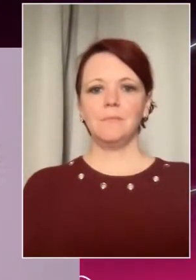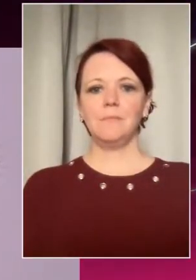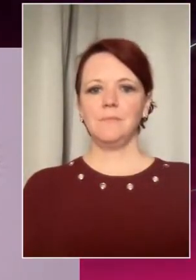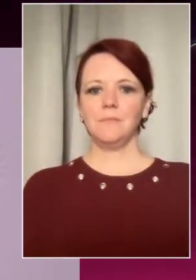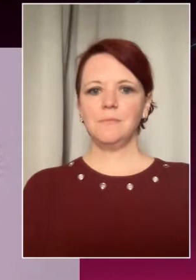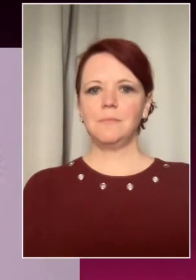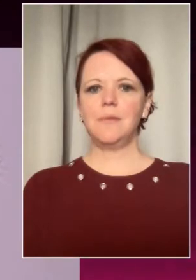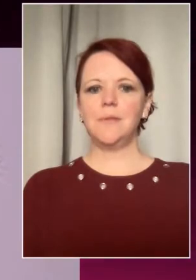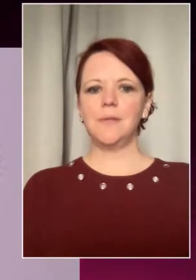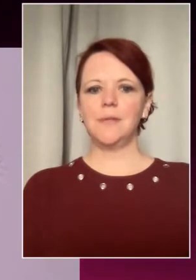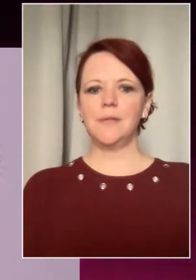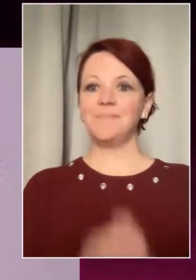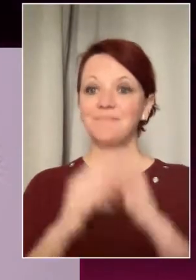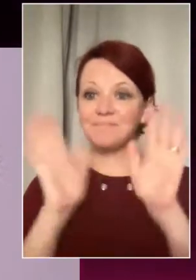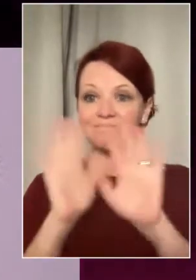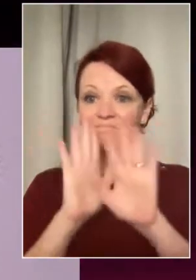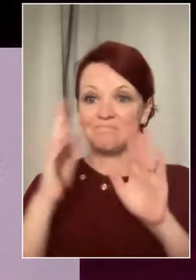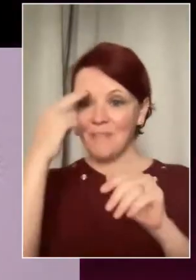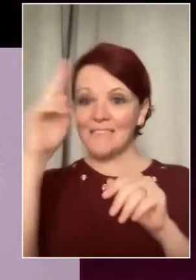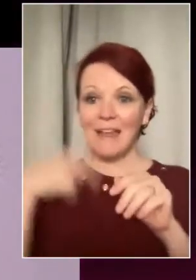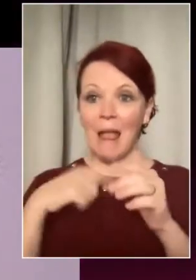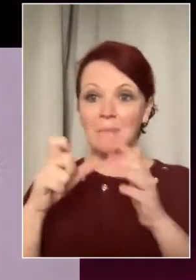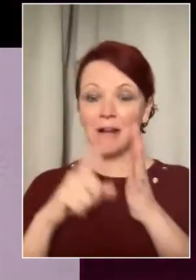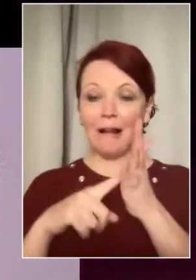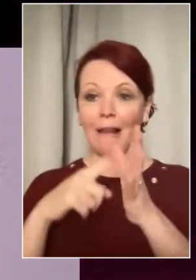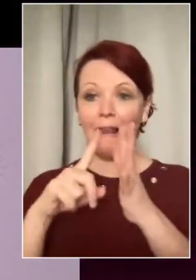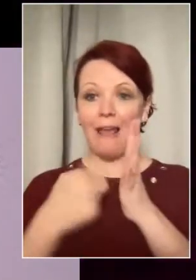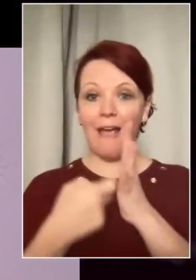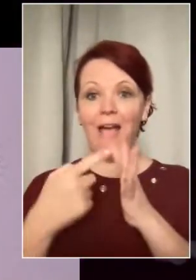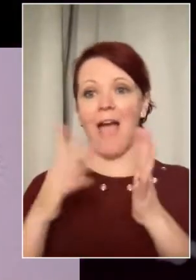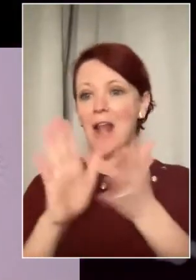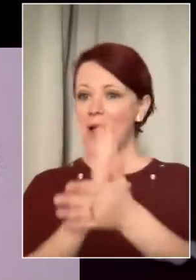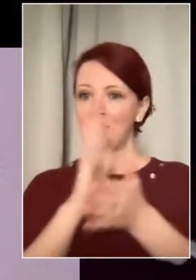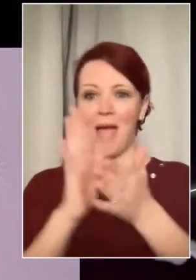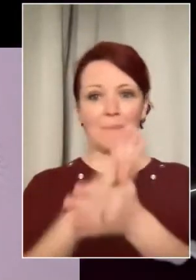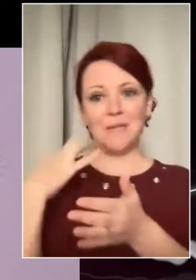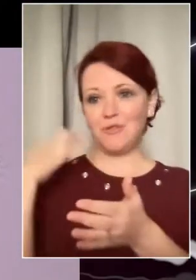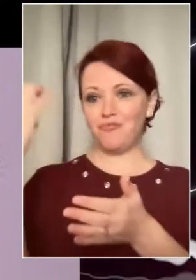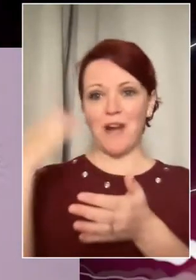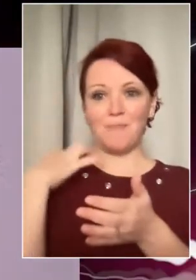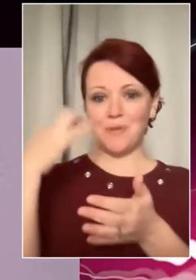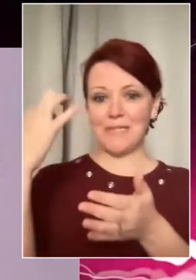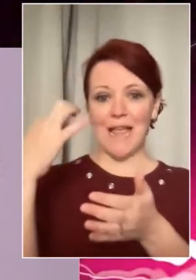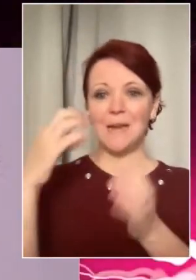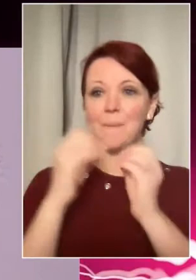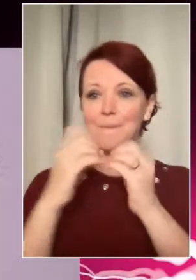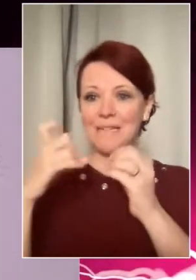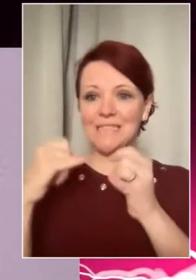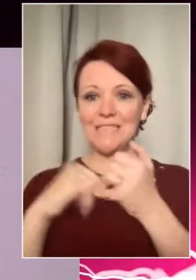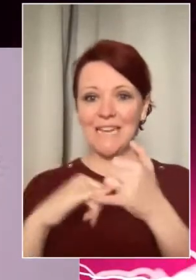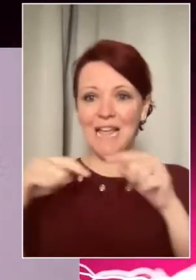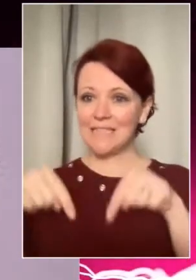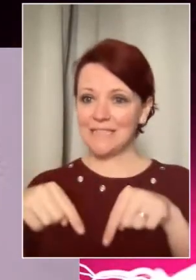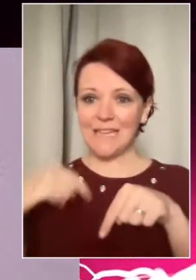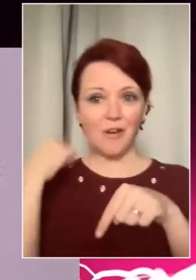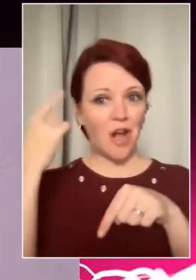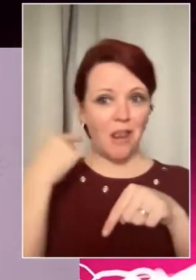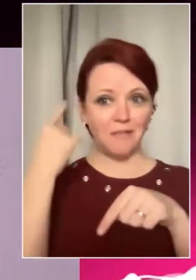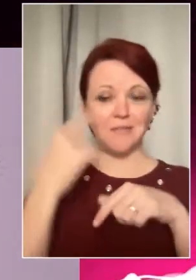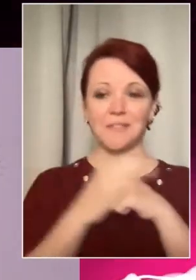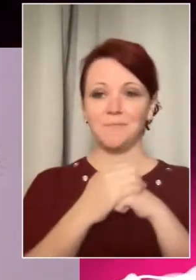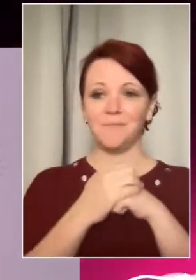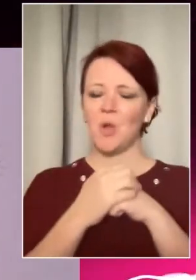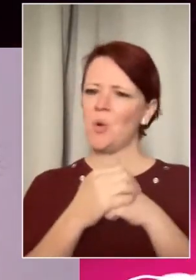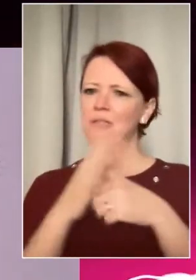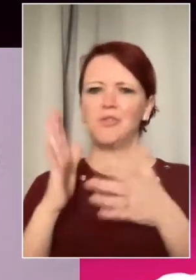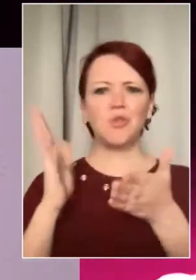Hello everyone, my name is Claire and I'm delighted to represent BCS at the London Regional Awards. We're immensely proud to sponsor the SME Employer